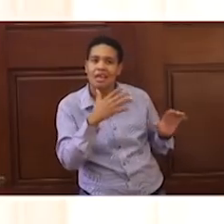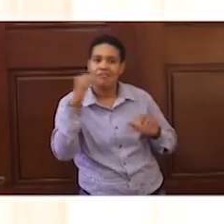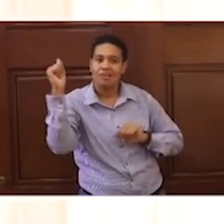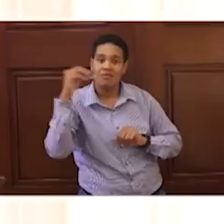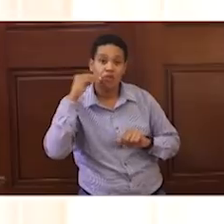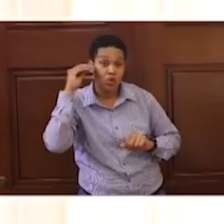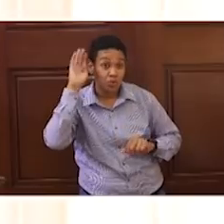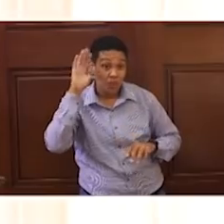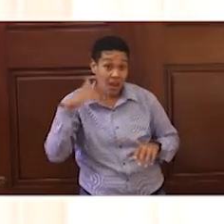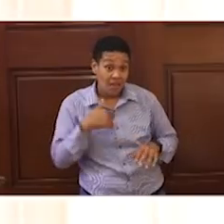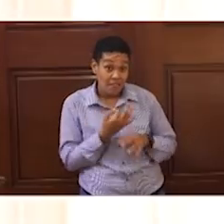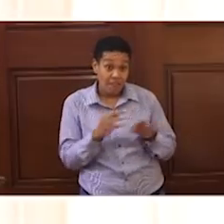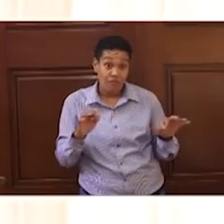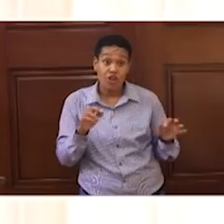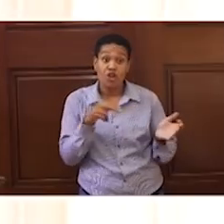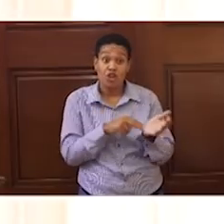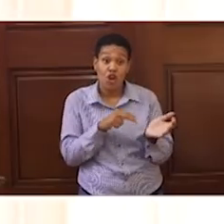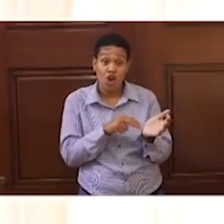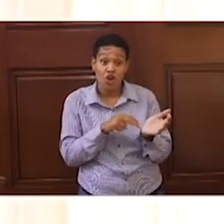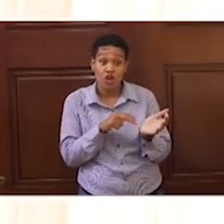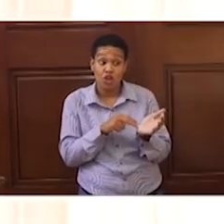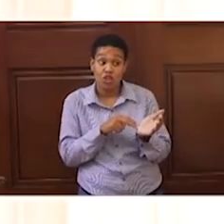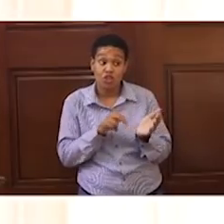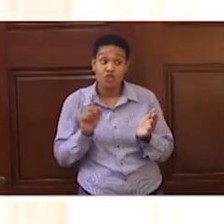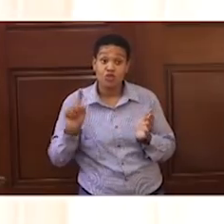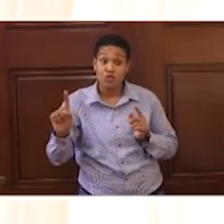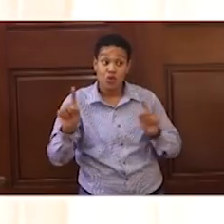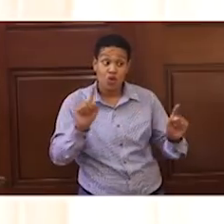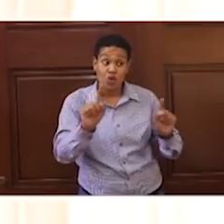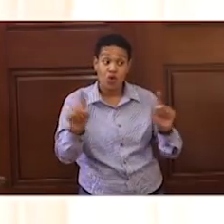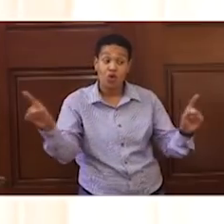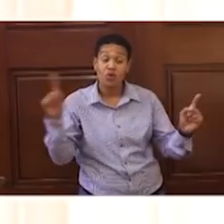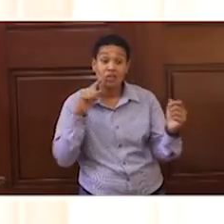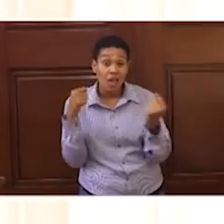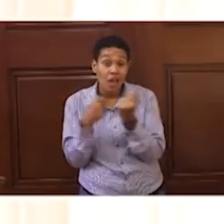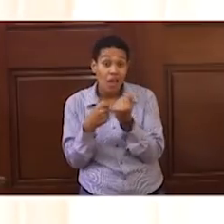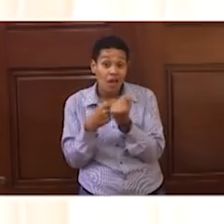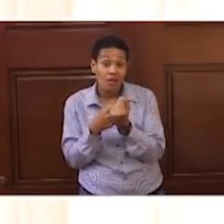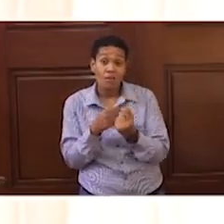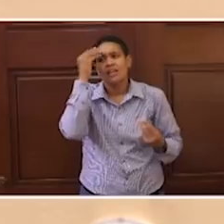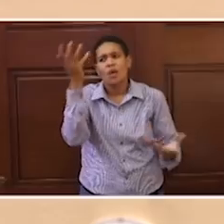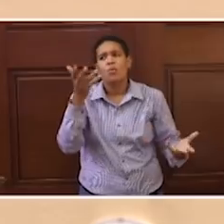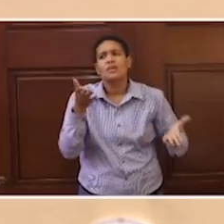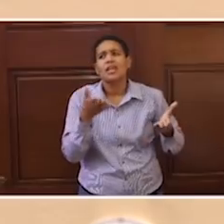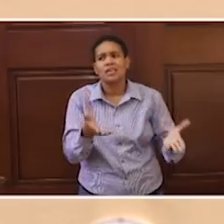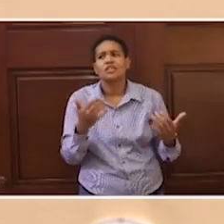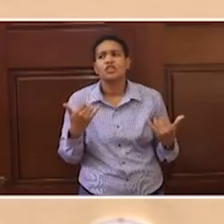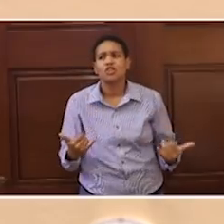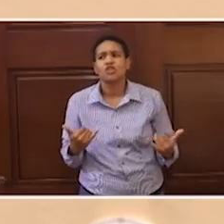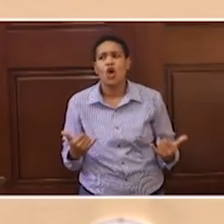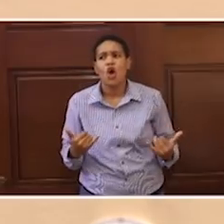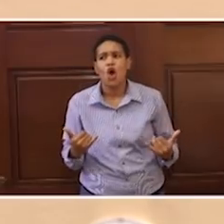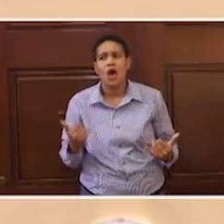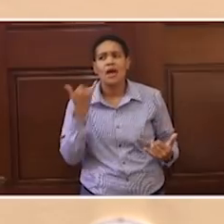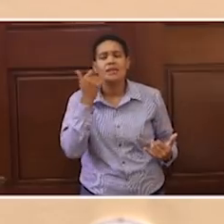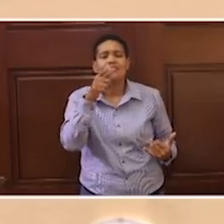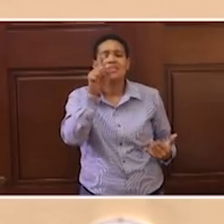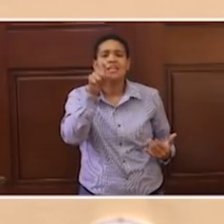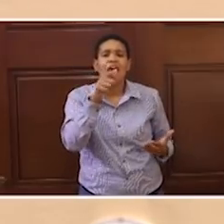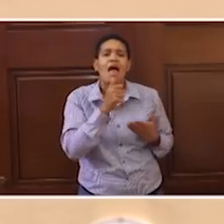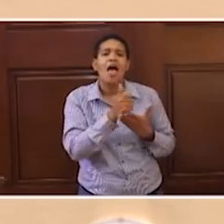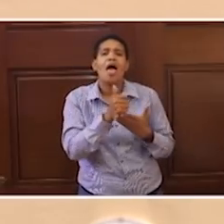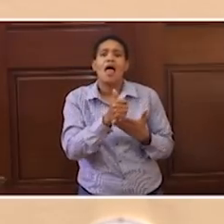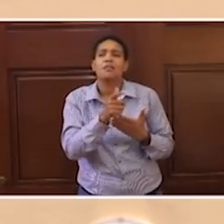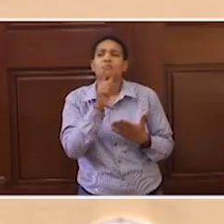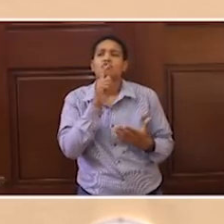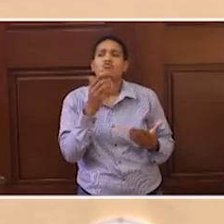free mobile nurses to go around to help non-mobile elderly persons? If it is that she needs help with getting